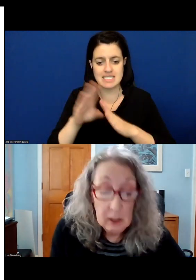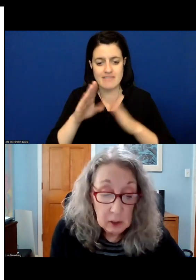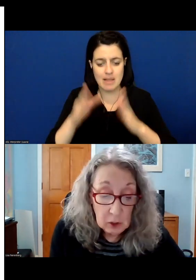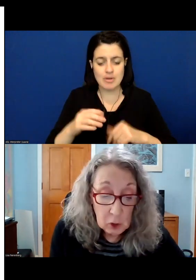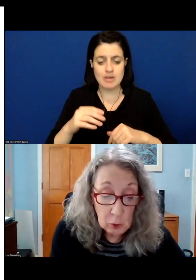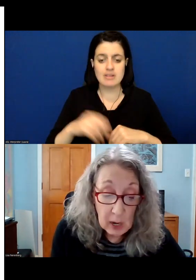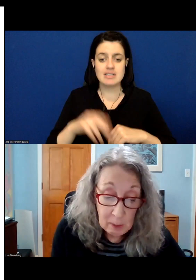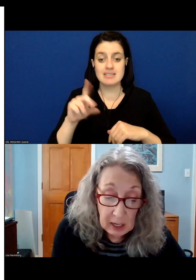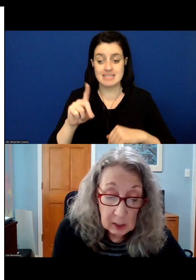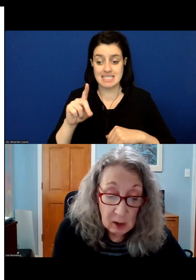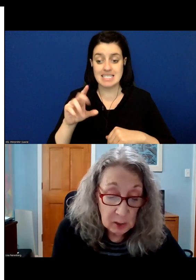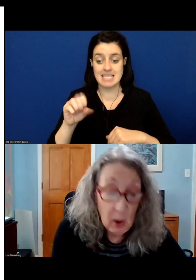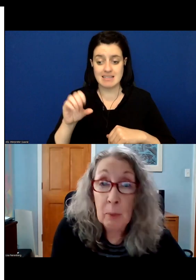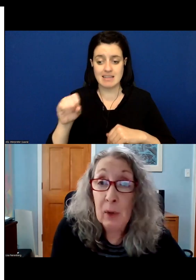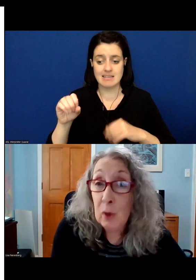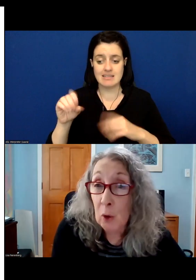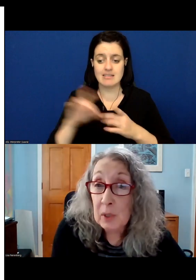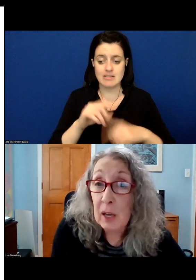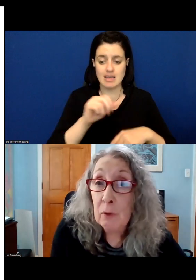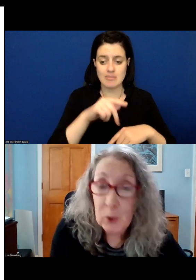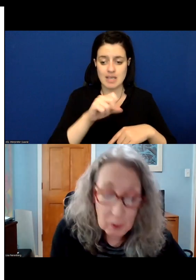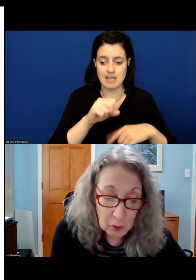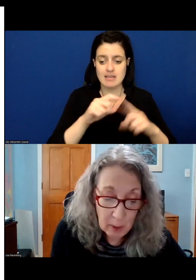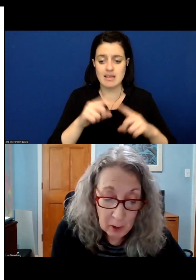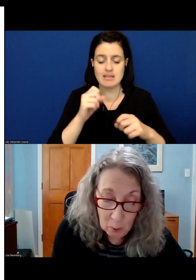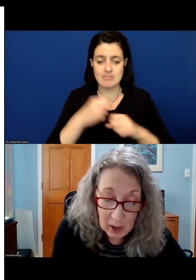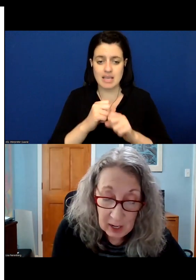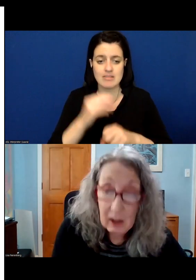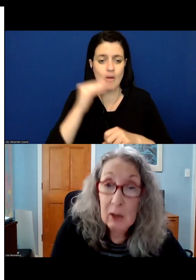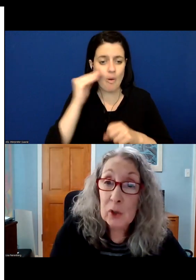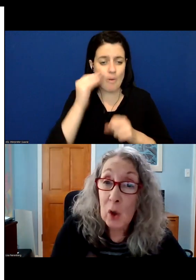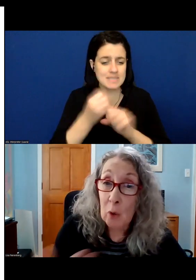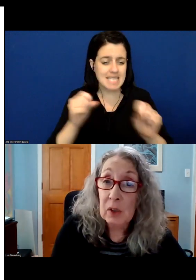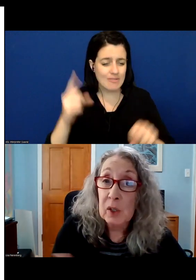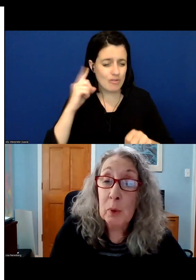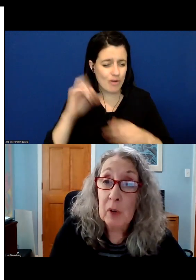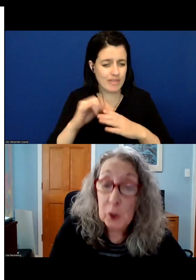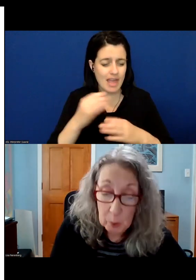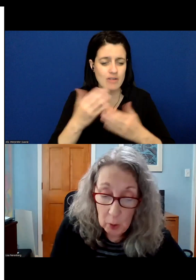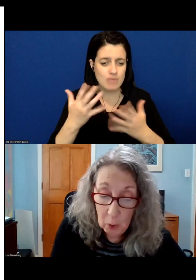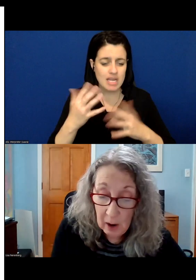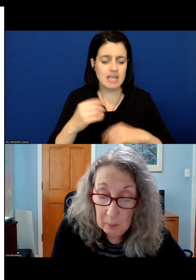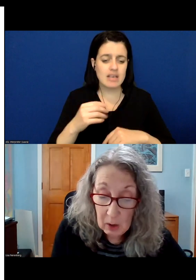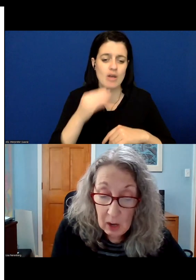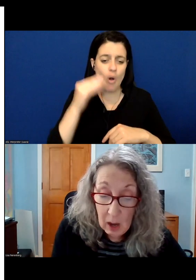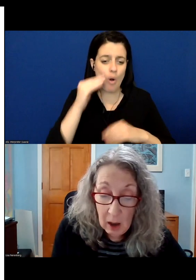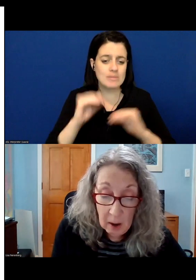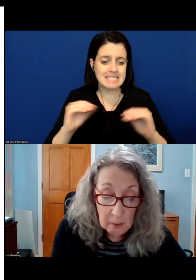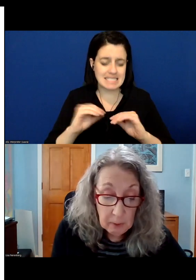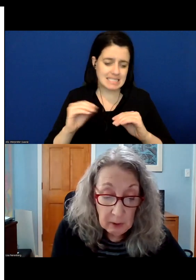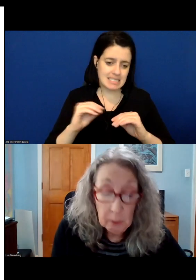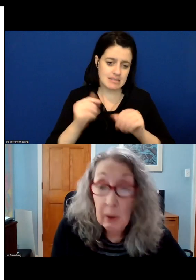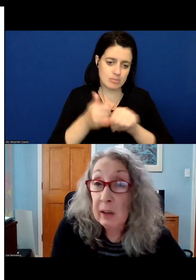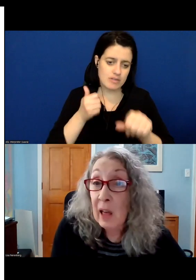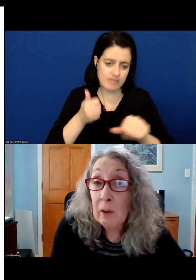DSS, in addition to APS, also operates Home Safe, which we've heard about already, which is a homelessness prevention program.